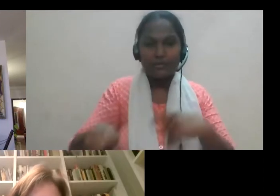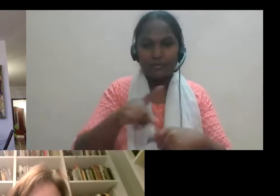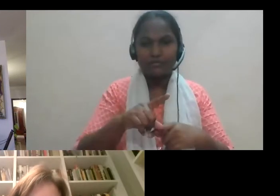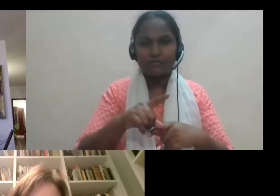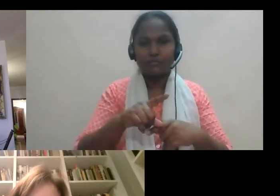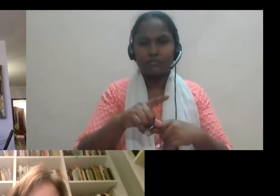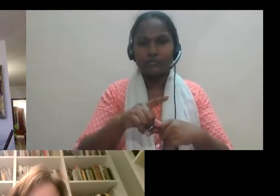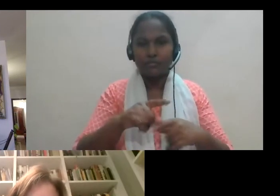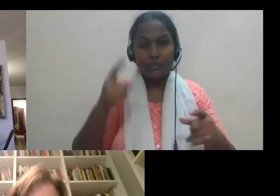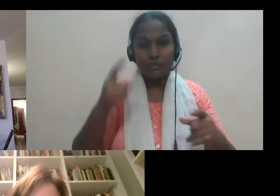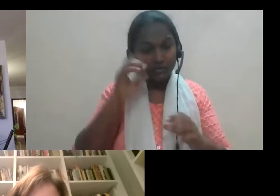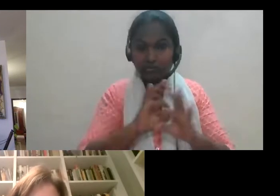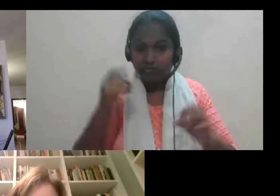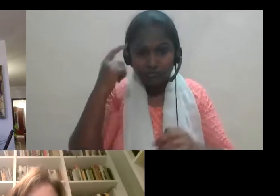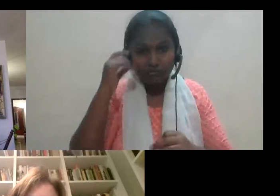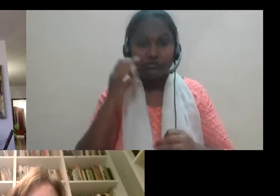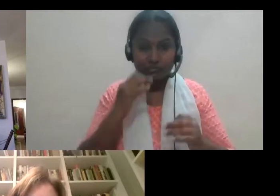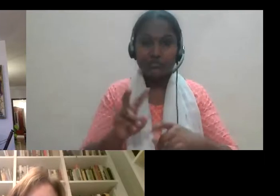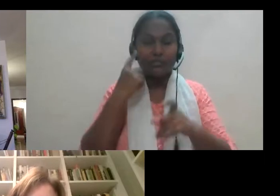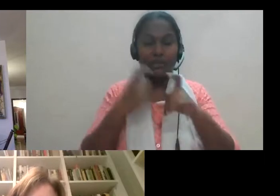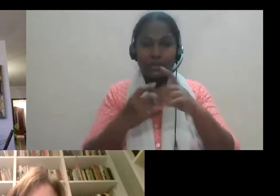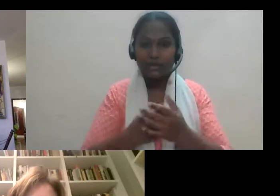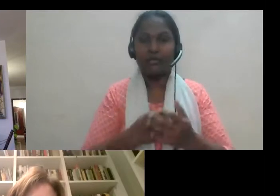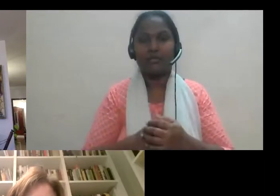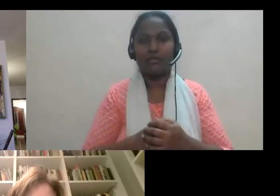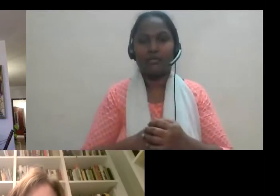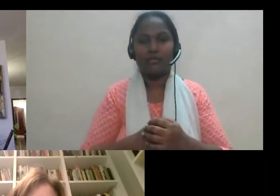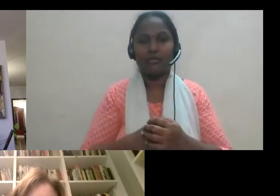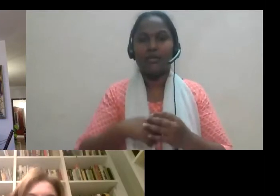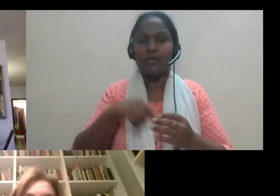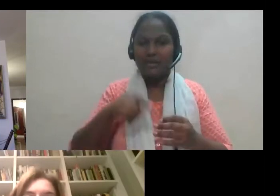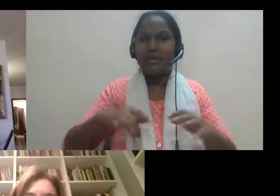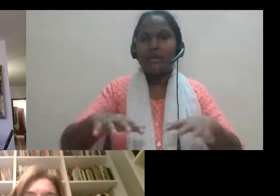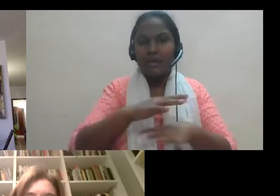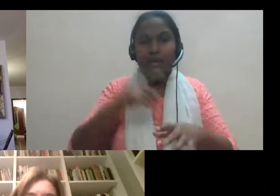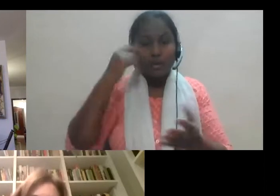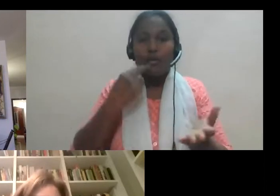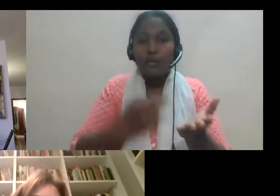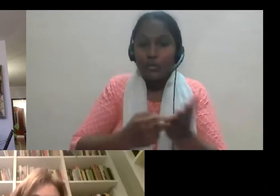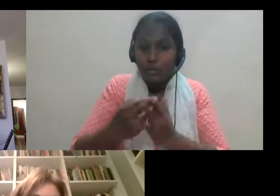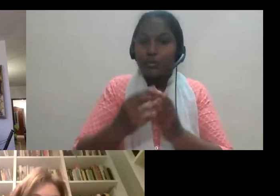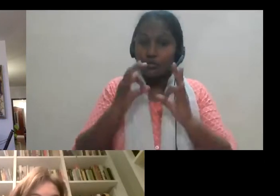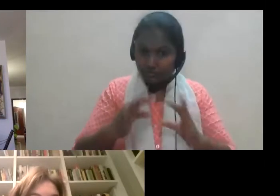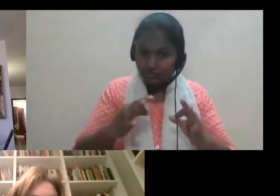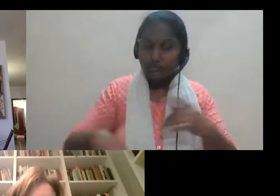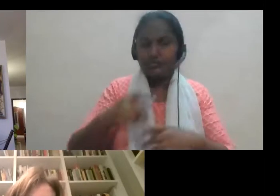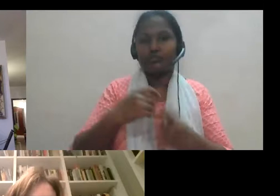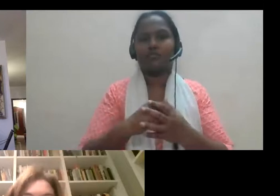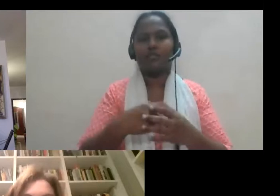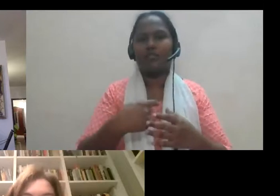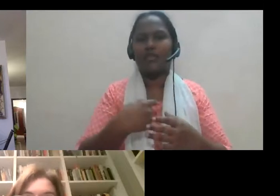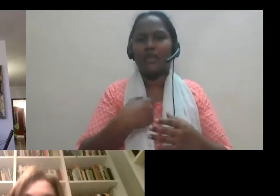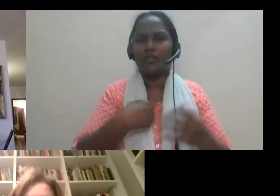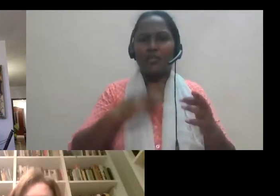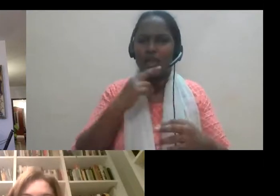very brilliantly described is based on a true fact, which is that we are